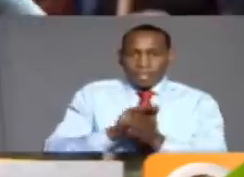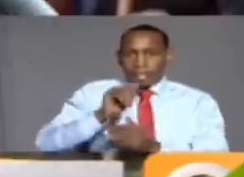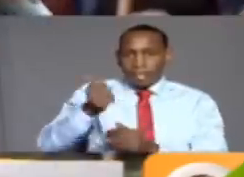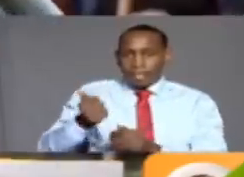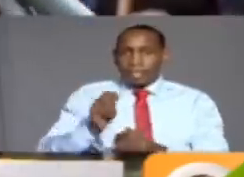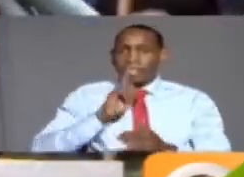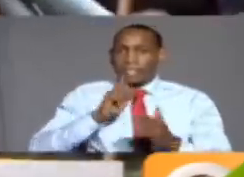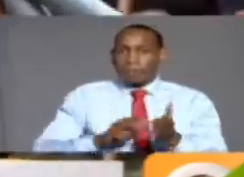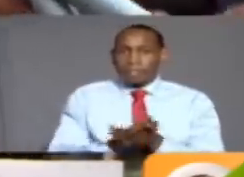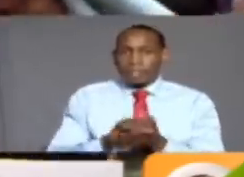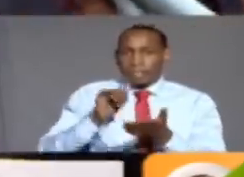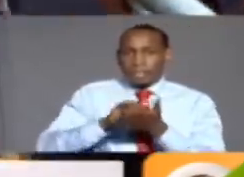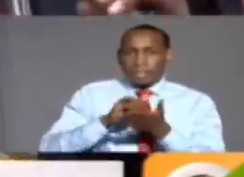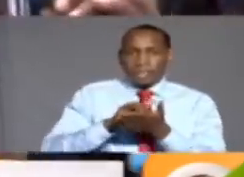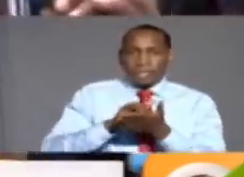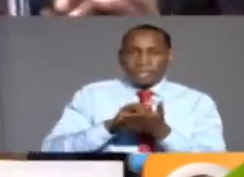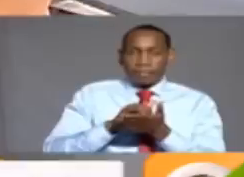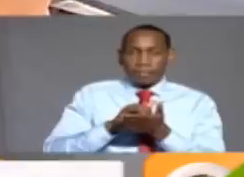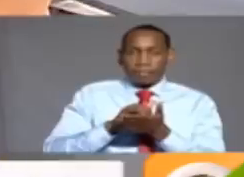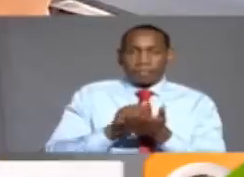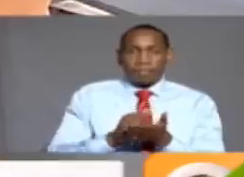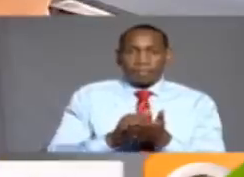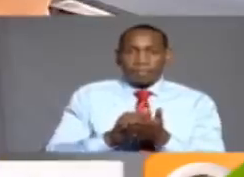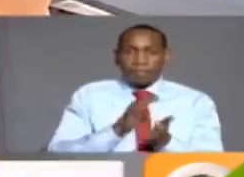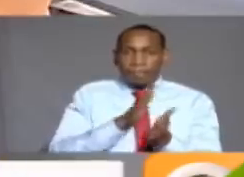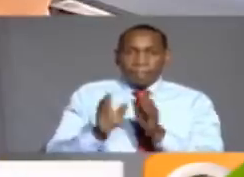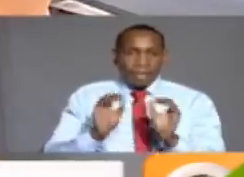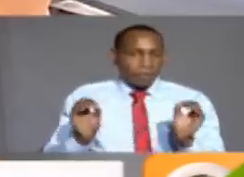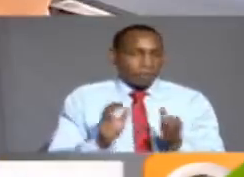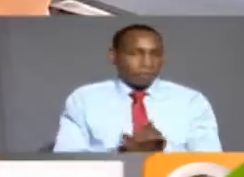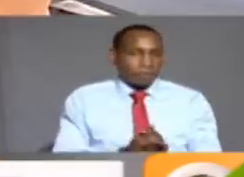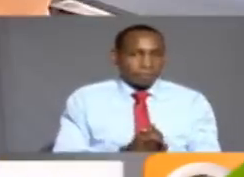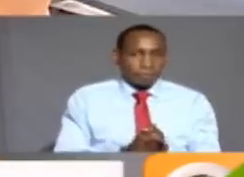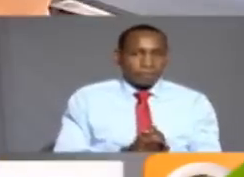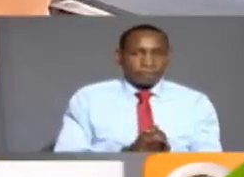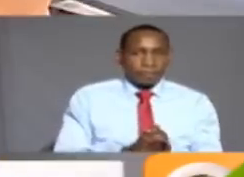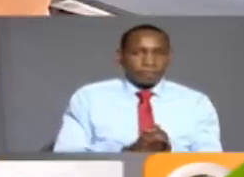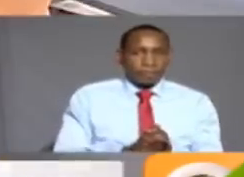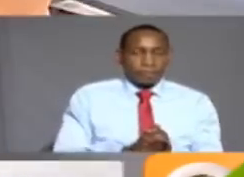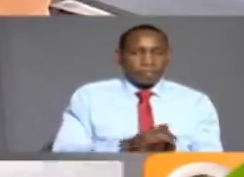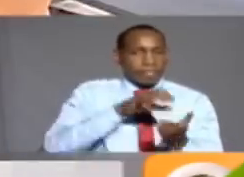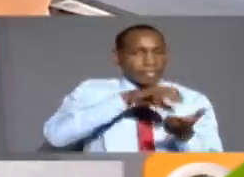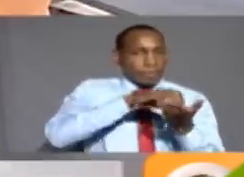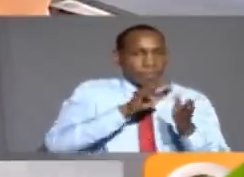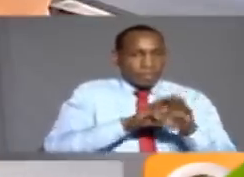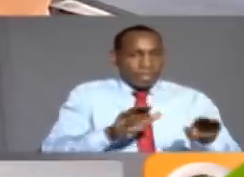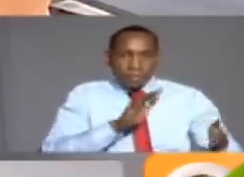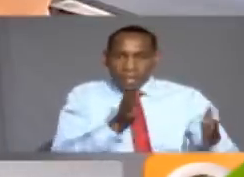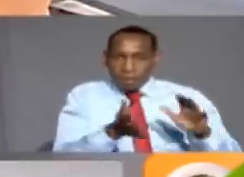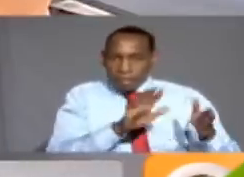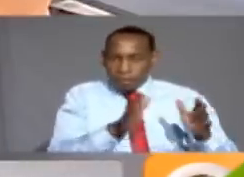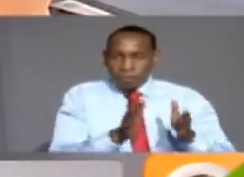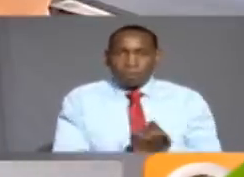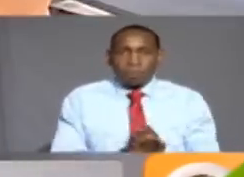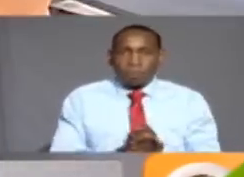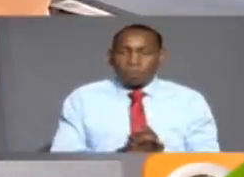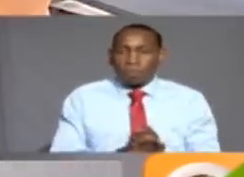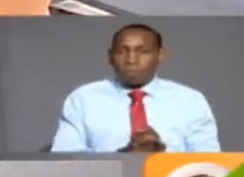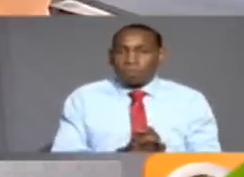kwa lesi kusema ati walikuwa wamepangiwa. What do you think is this mood on the ground that he's talking about? You know, the mood of